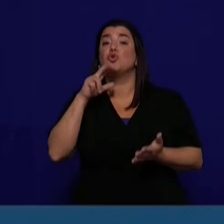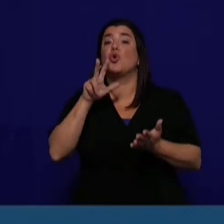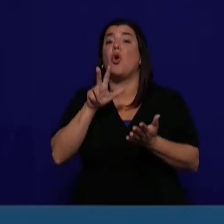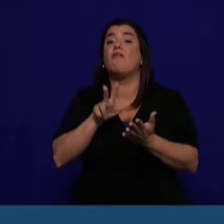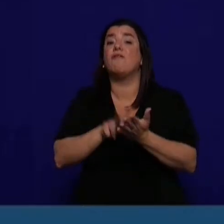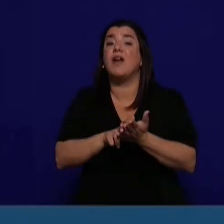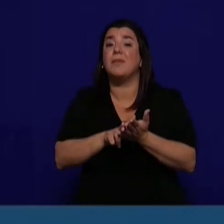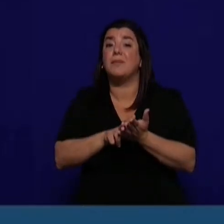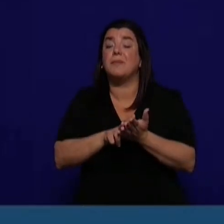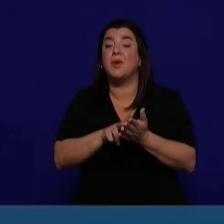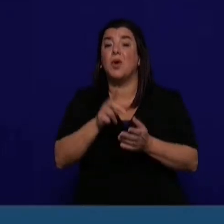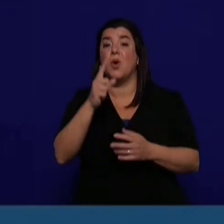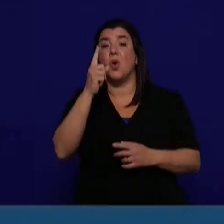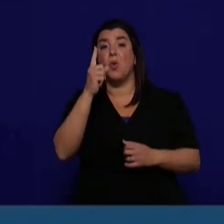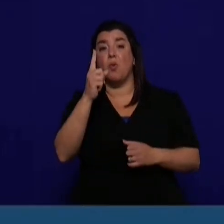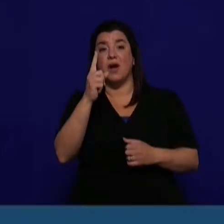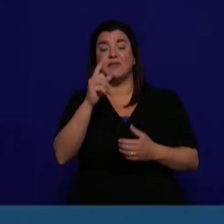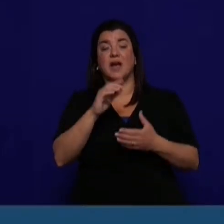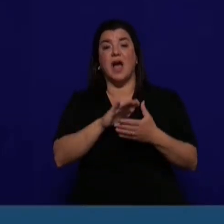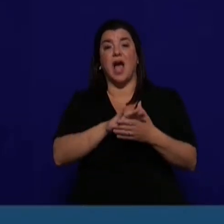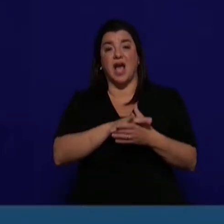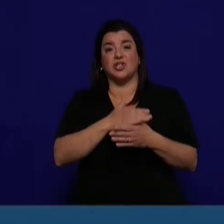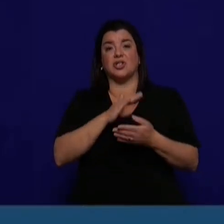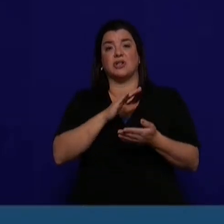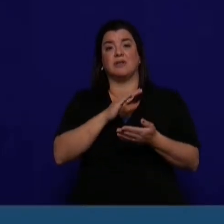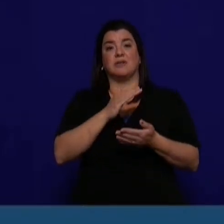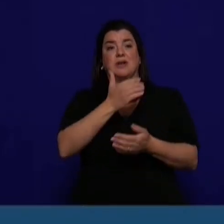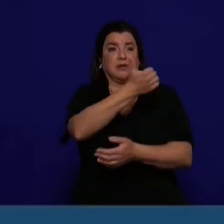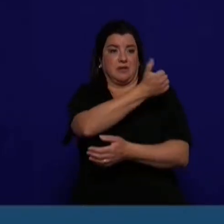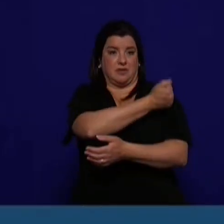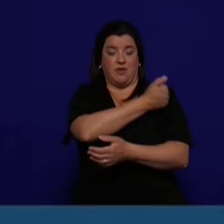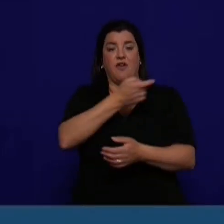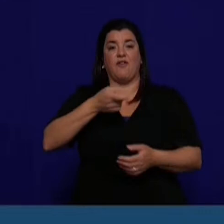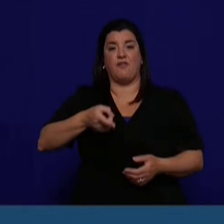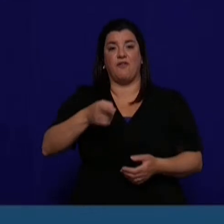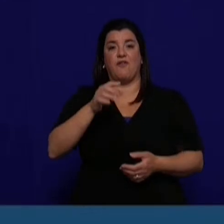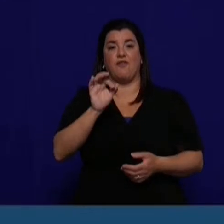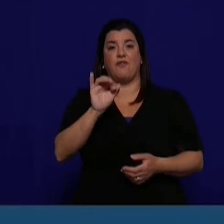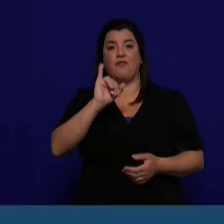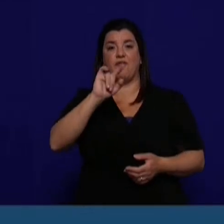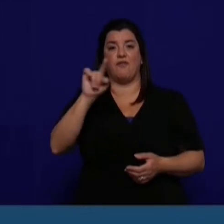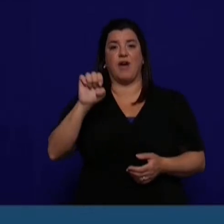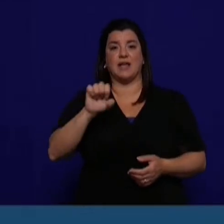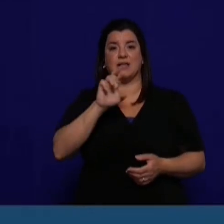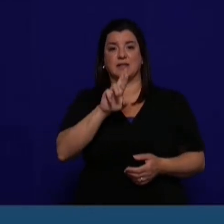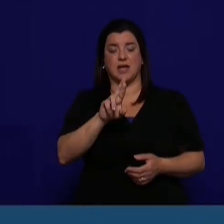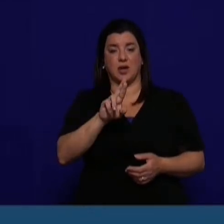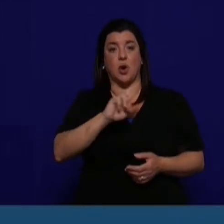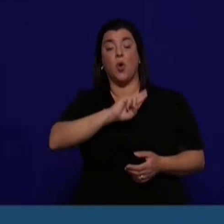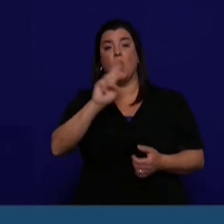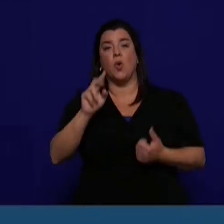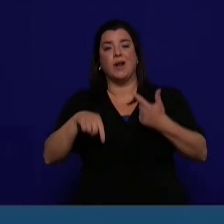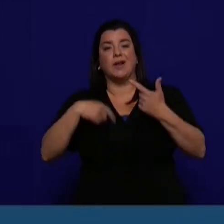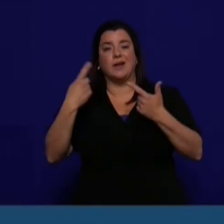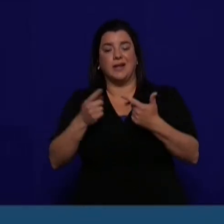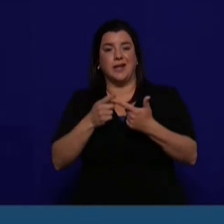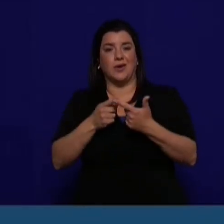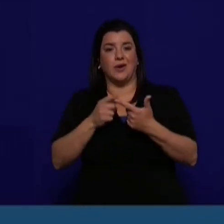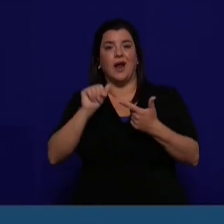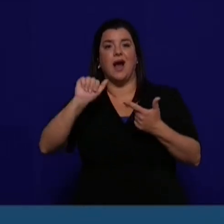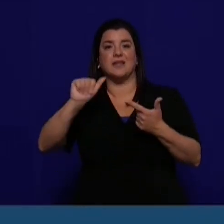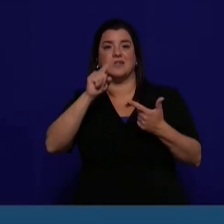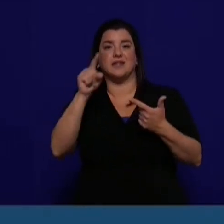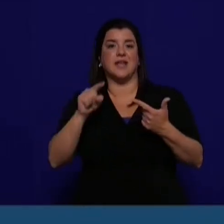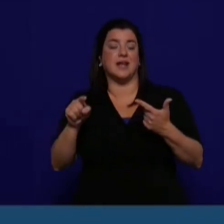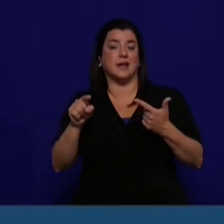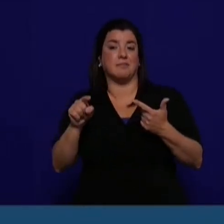waħda kienet wara li persuna ħadet il-Pfizer vaccine u waħda ġiet rapportata wara li persuna ħa l-AstraZeneca vaccine.